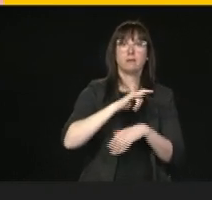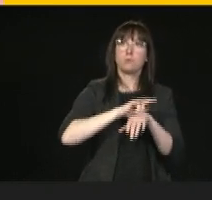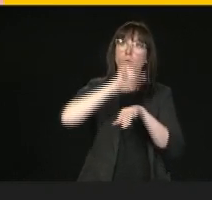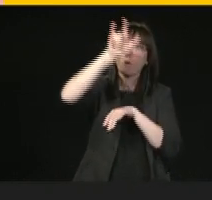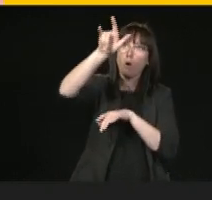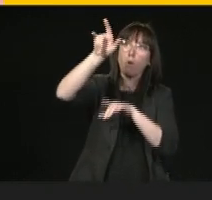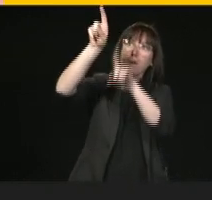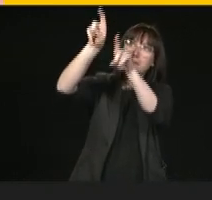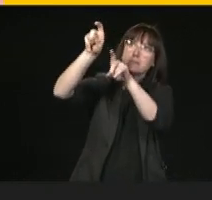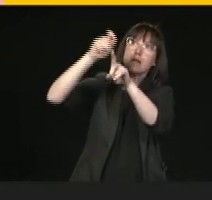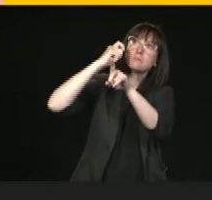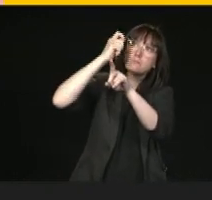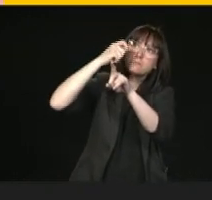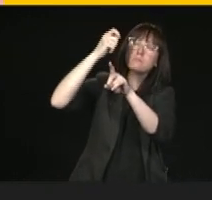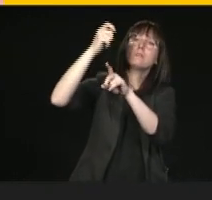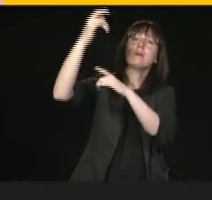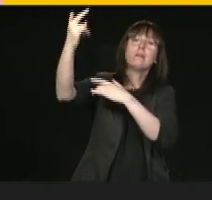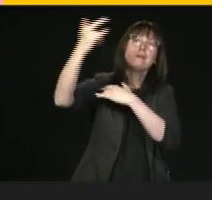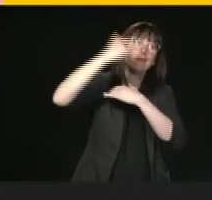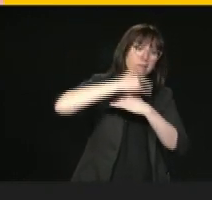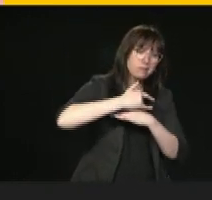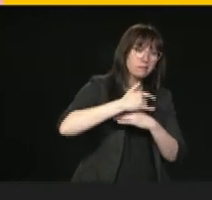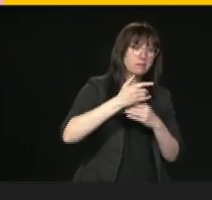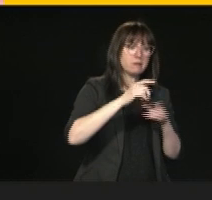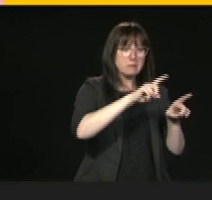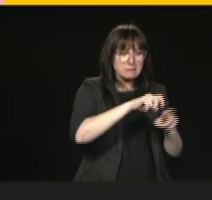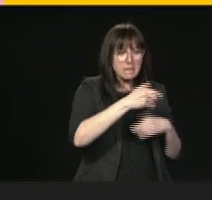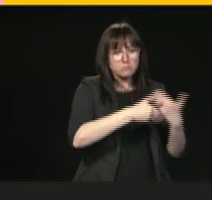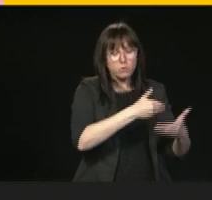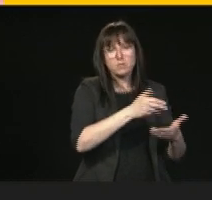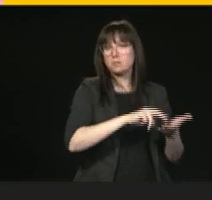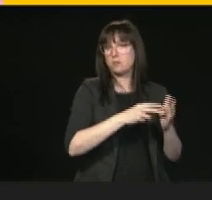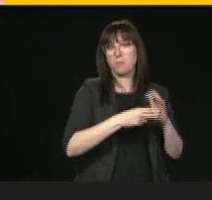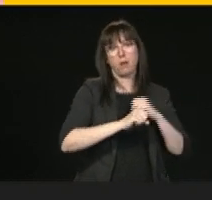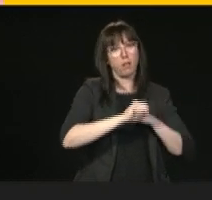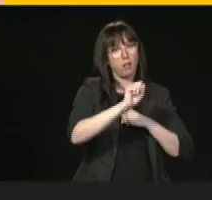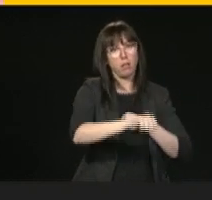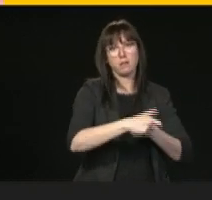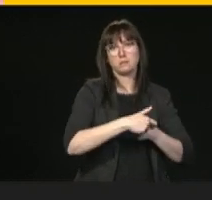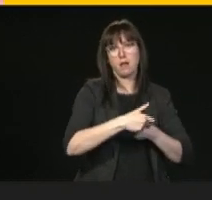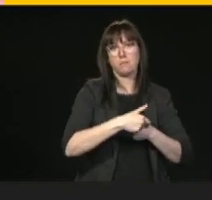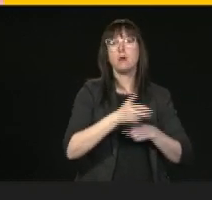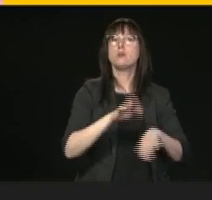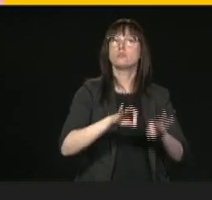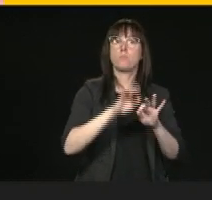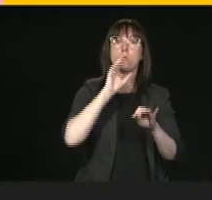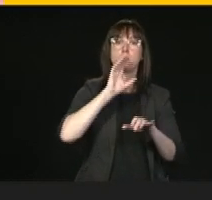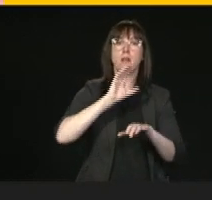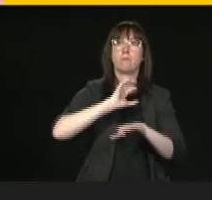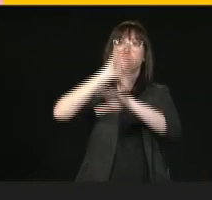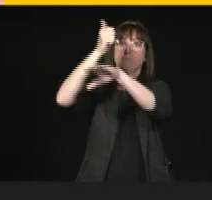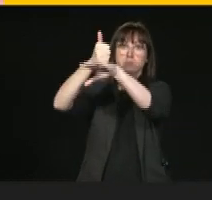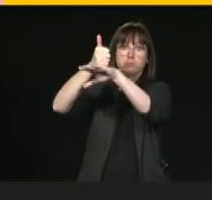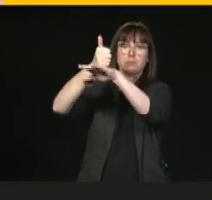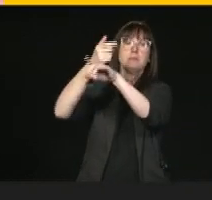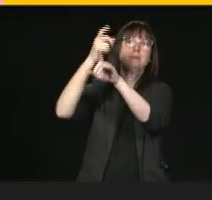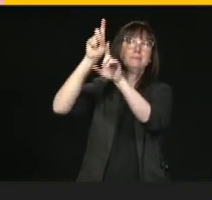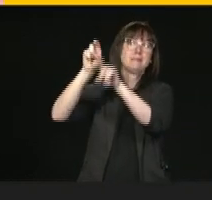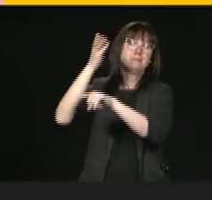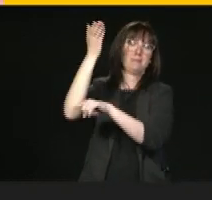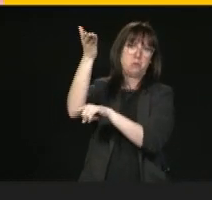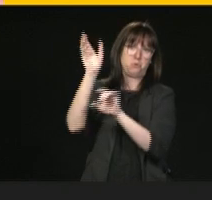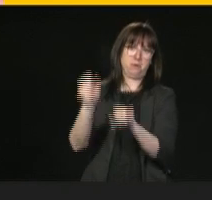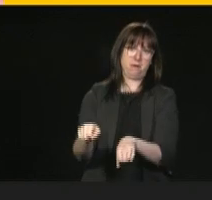test result. So we're looking forward to having that kind of technology available as well. But that takes a bit of time. And as I mentioned, I think in French